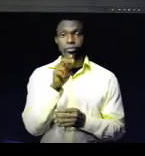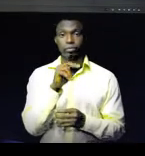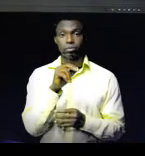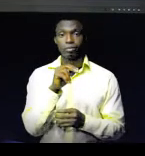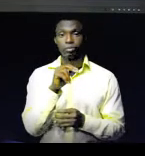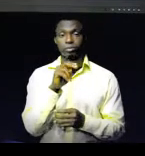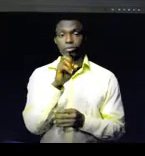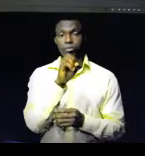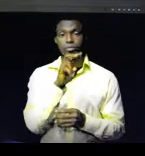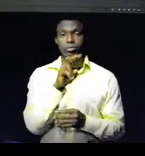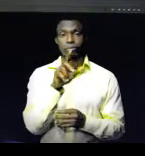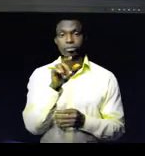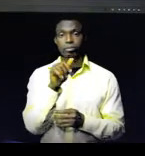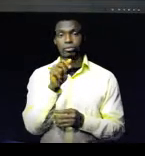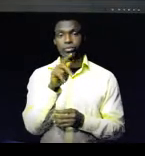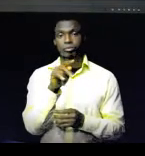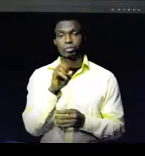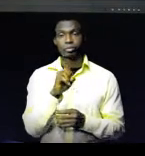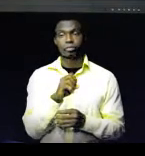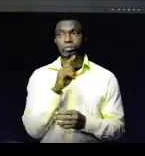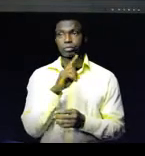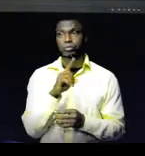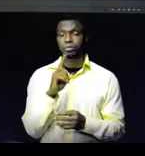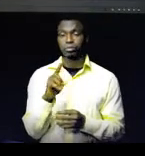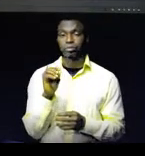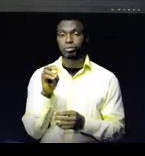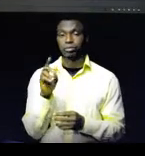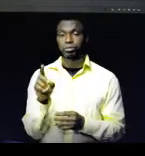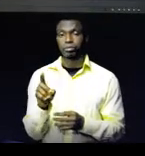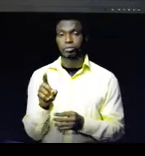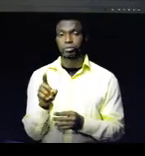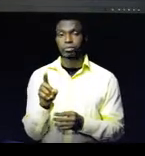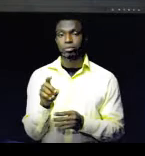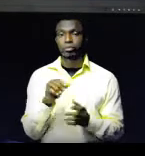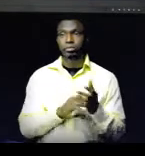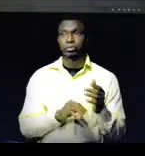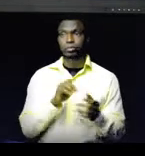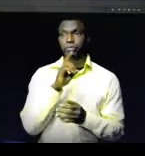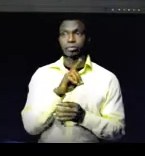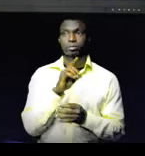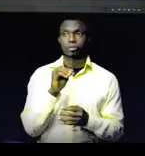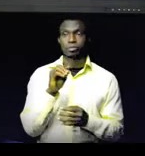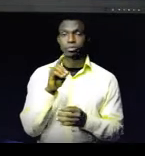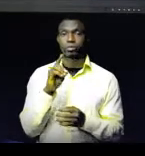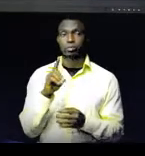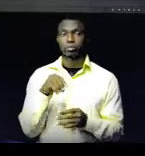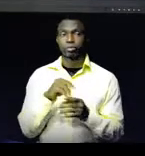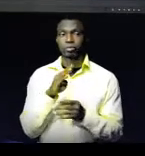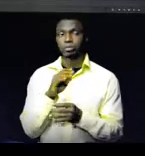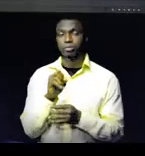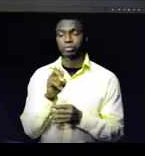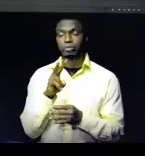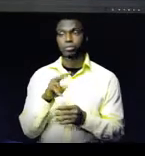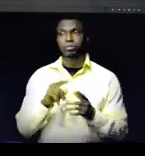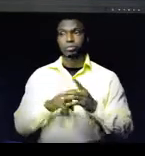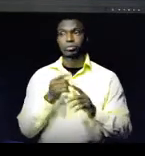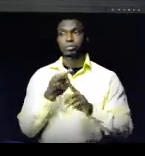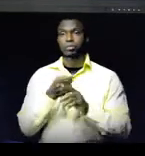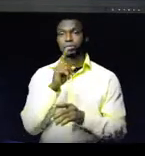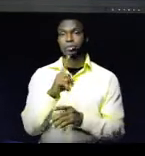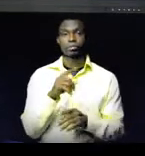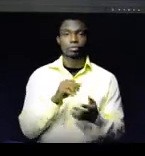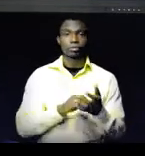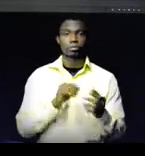evaluate 1101 in base 2 minus 1011 in base 2. So we arrange it as usual. Now, starting from the